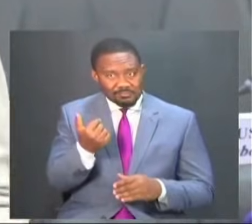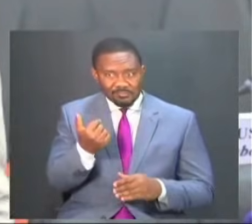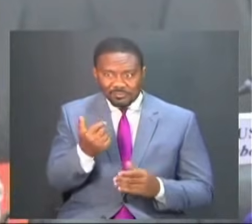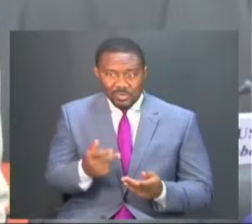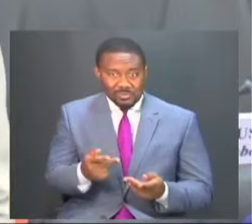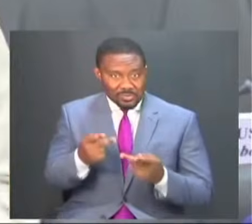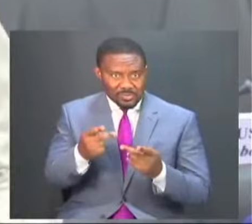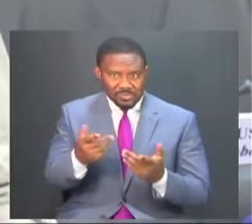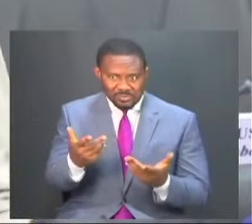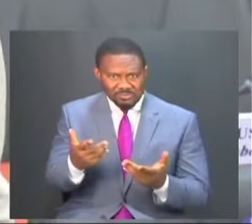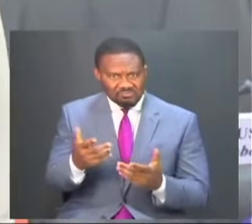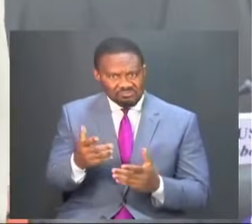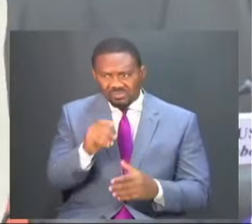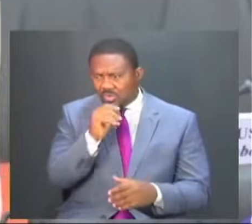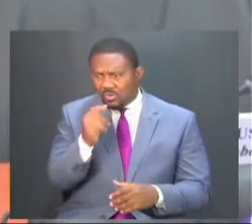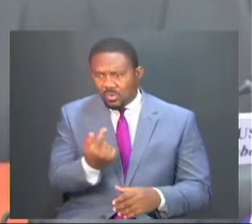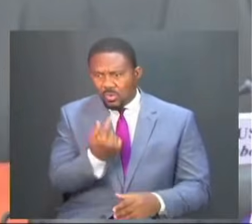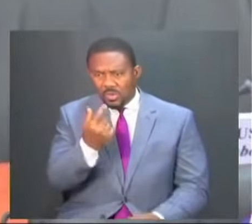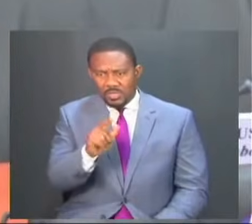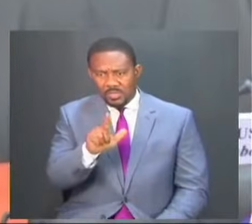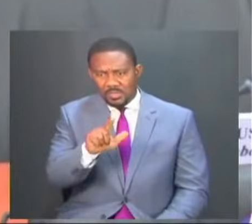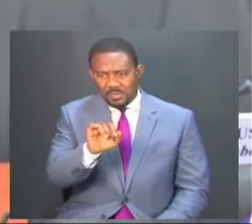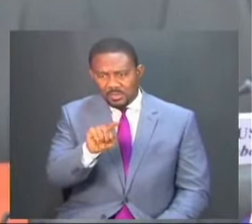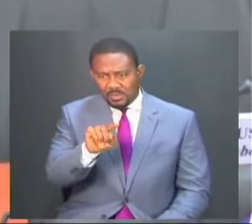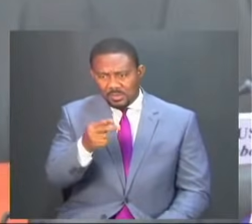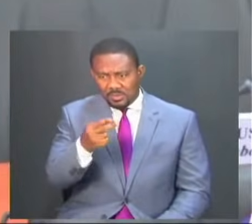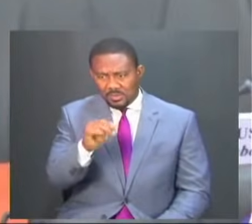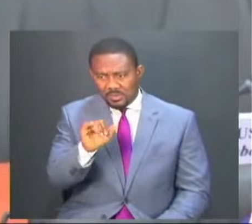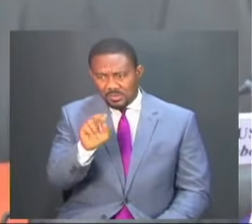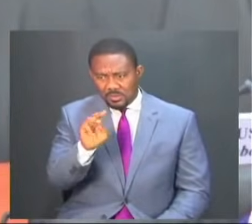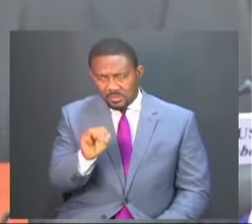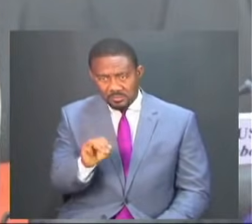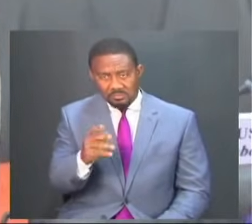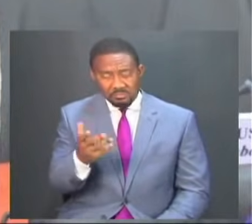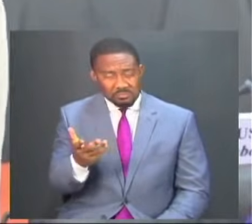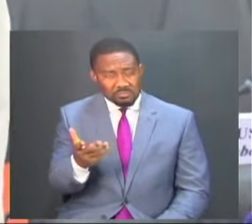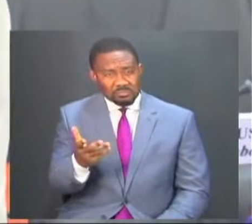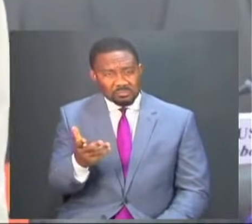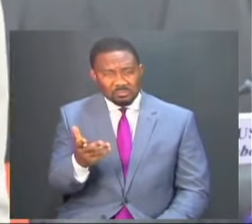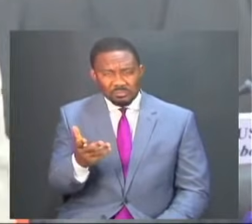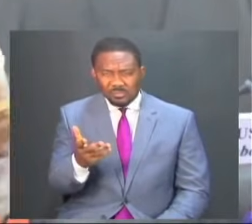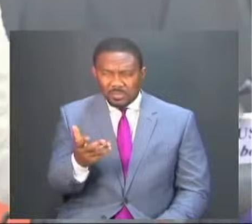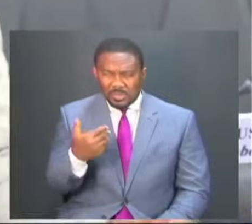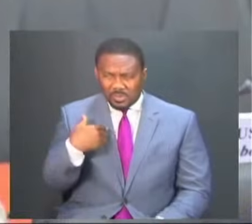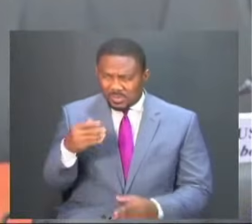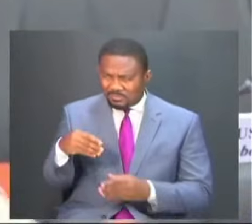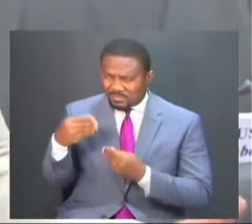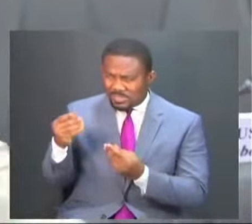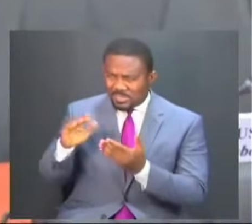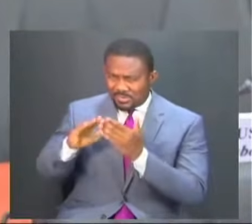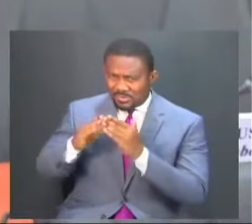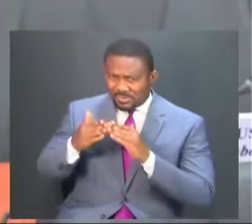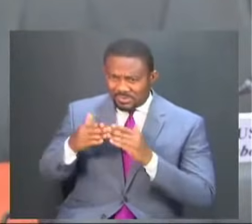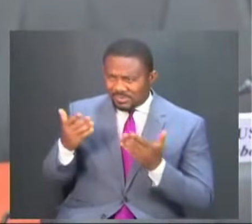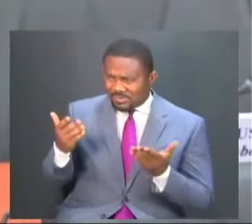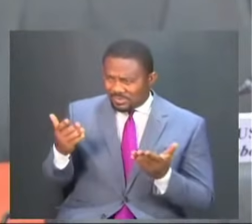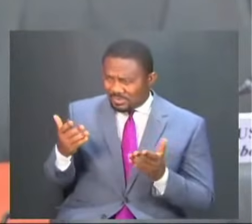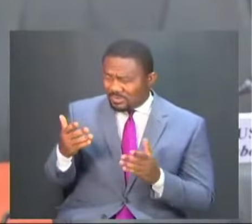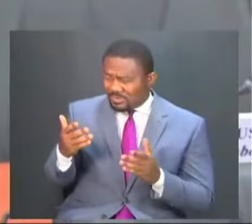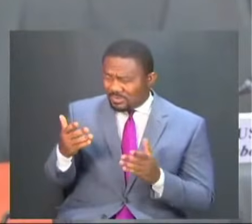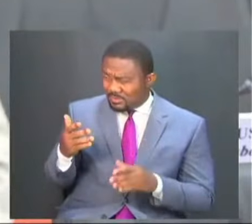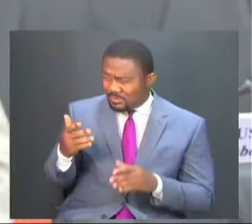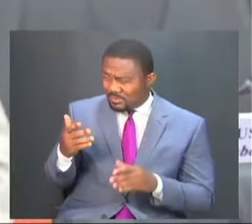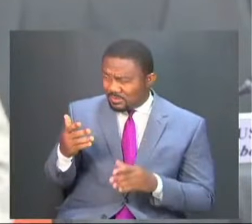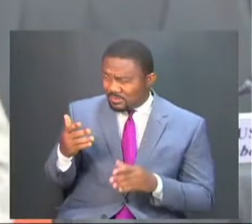lithium, but for others. At least we gave them 10%. And what they brought to us, they said 5 and sliding scale. What is sliding scale?